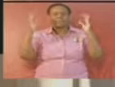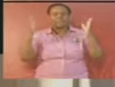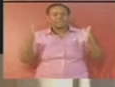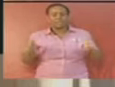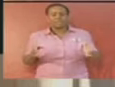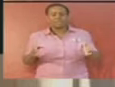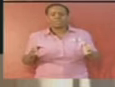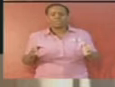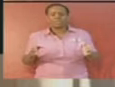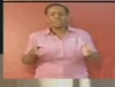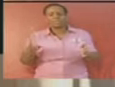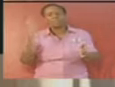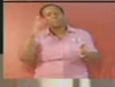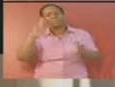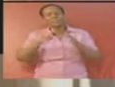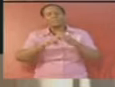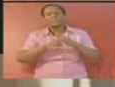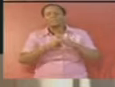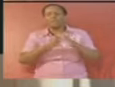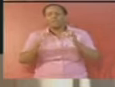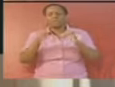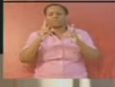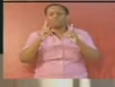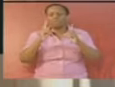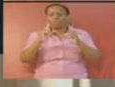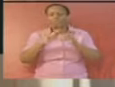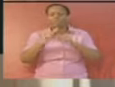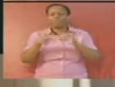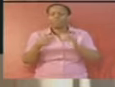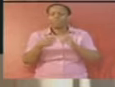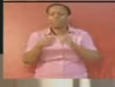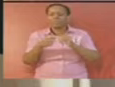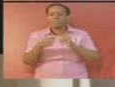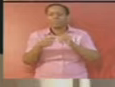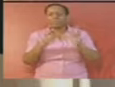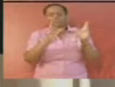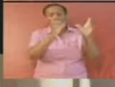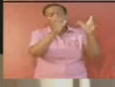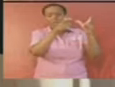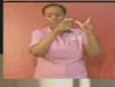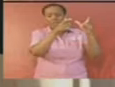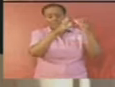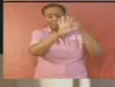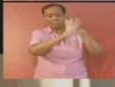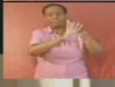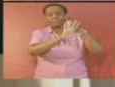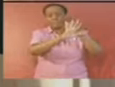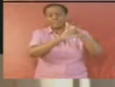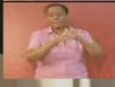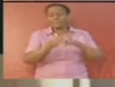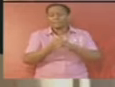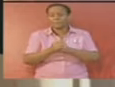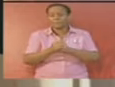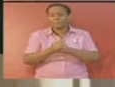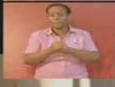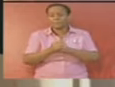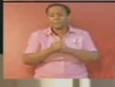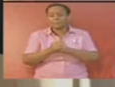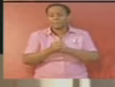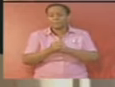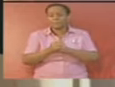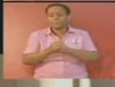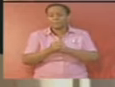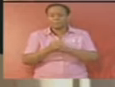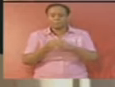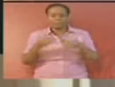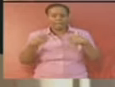I've seen at least two official press releases from the Ministry of Tourism, Culture and the Arts with strong invitations calling for